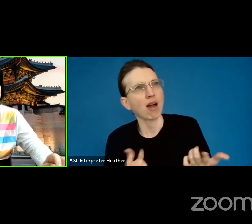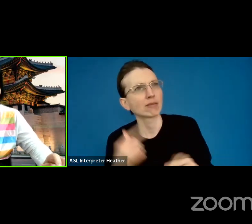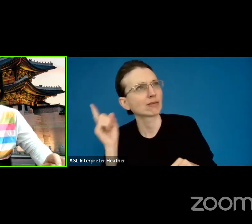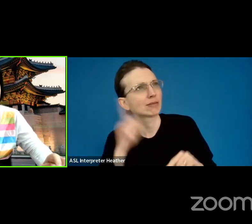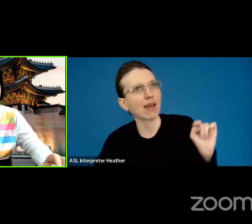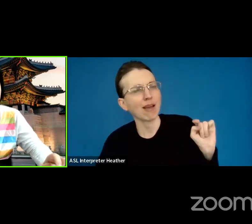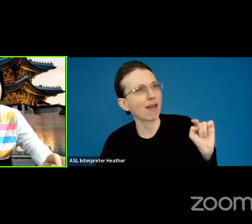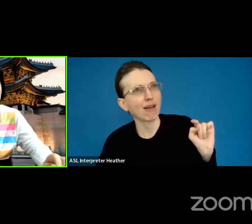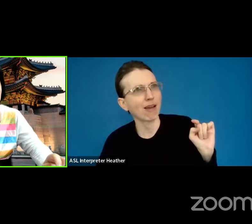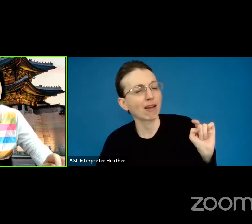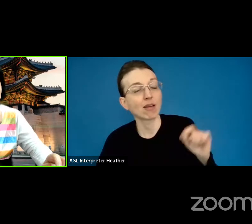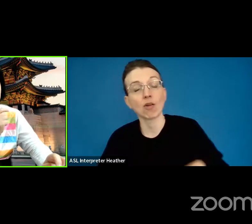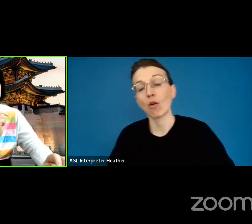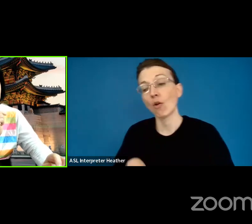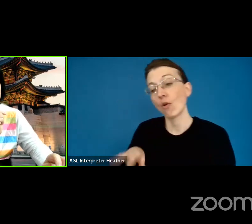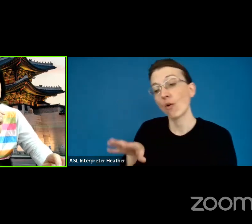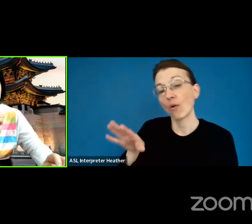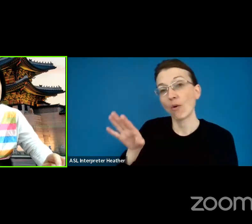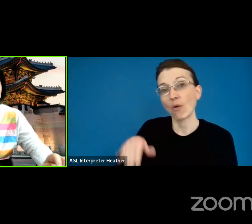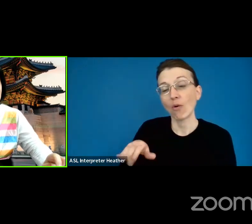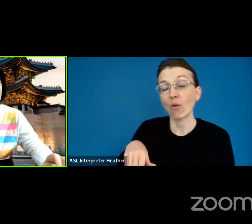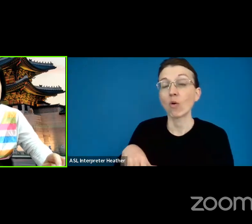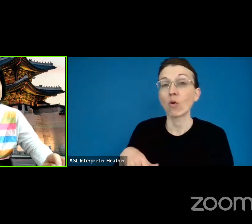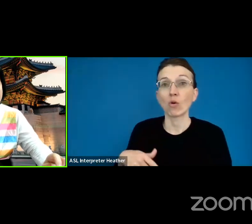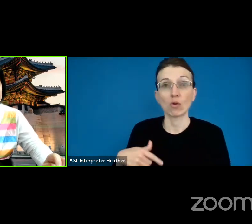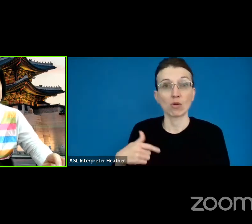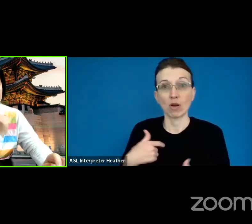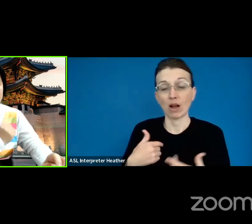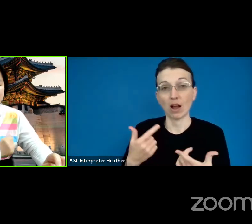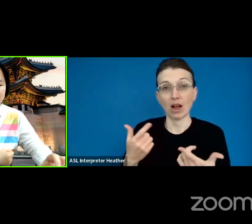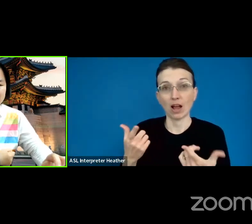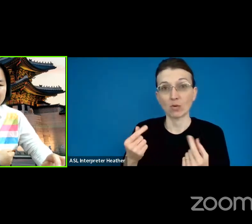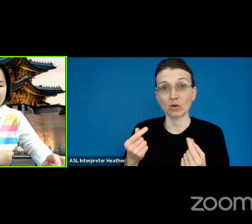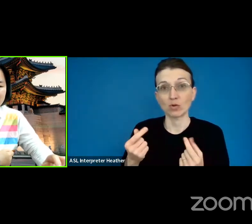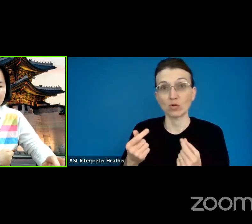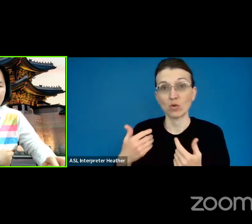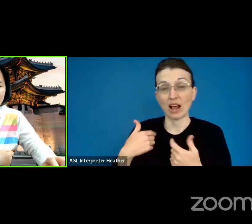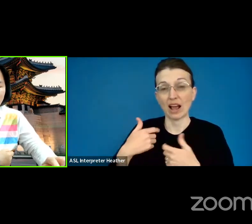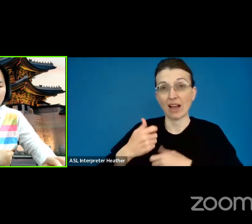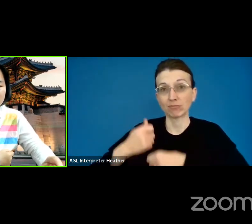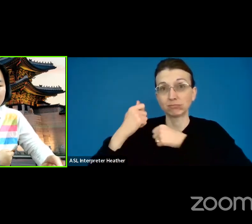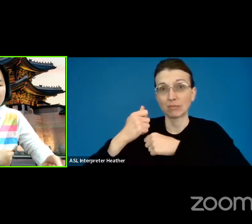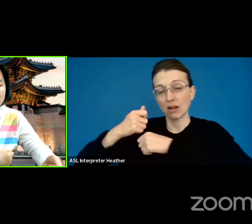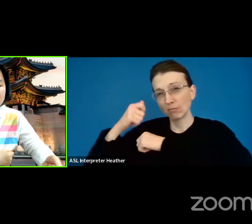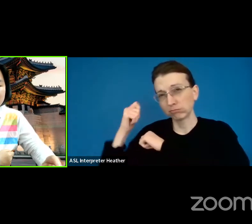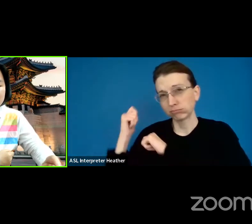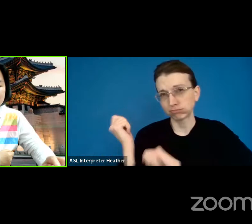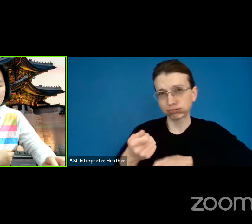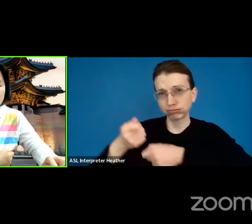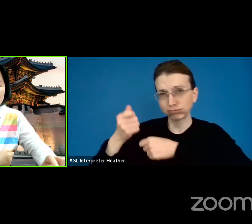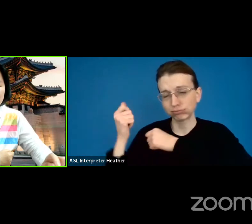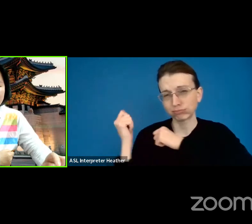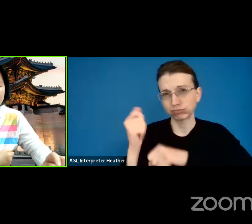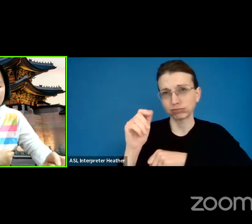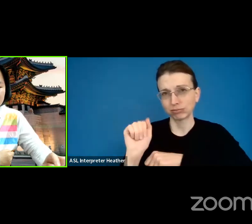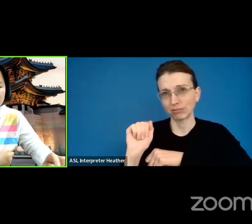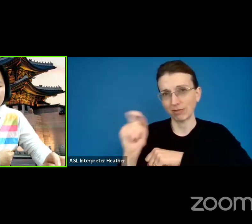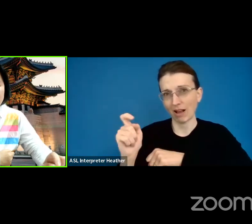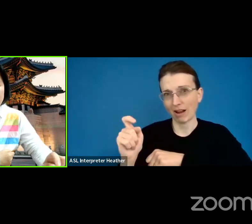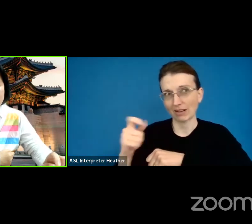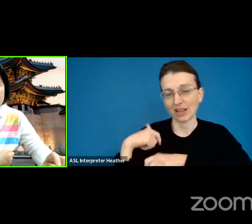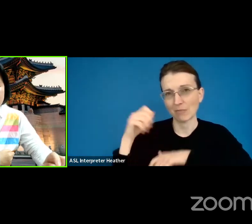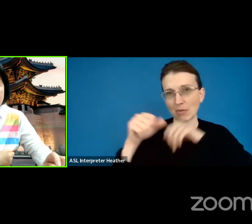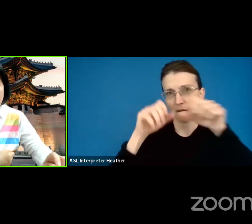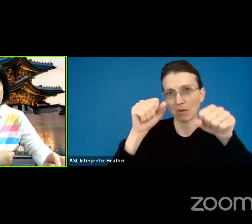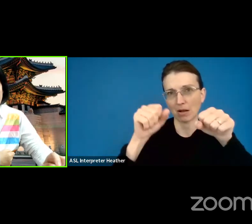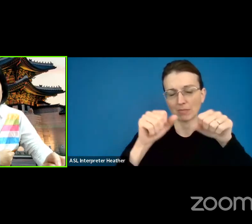"I came up after chopping the tree with an axe." When the little sister, who knew nothing,